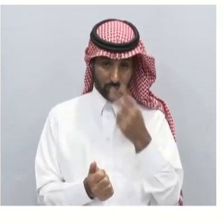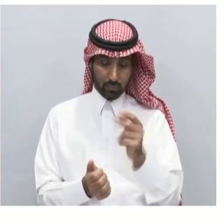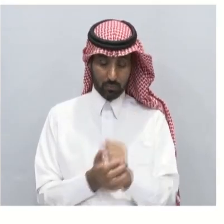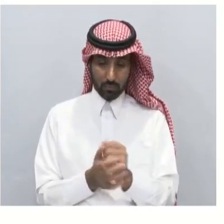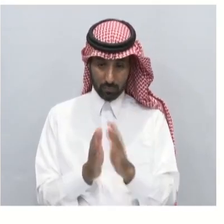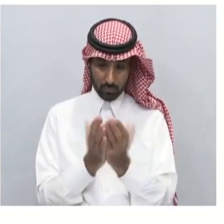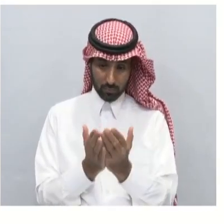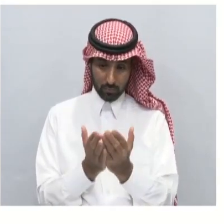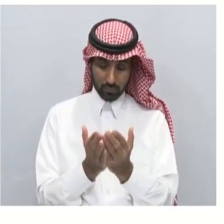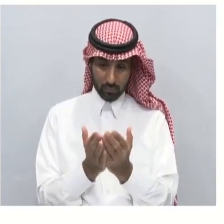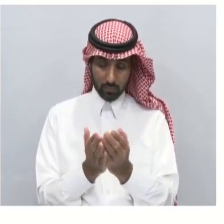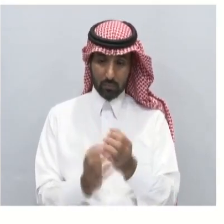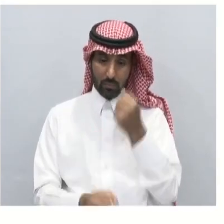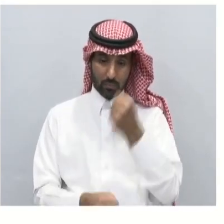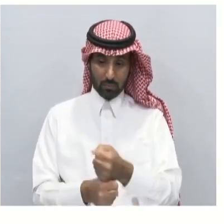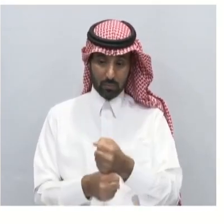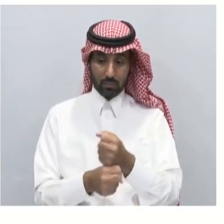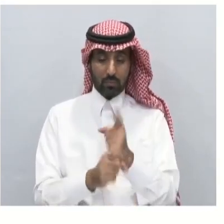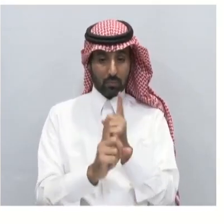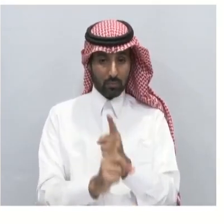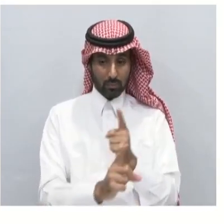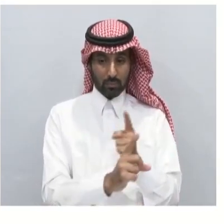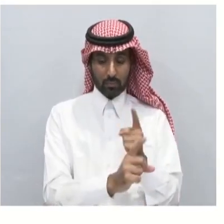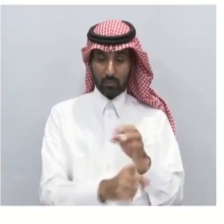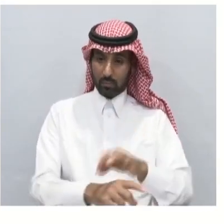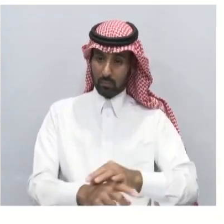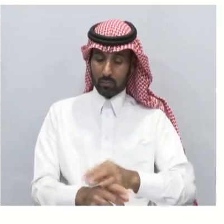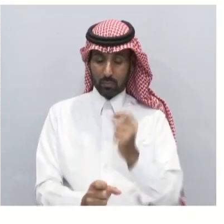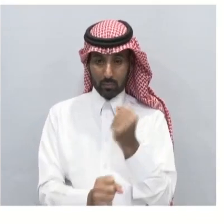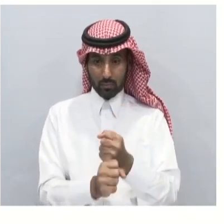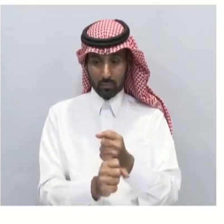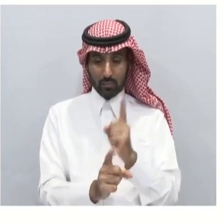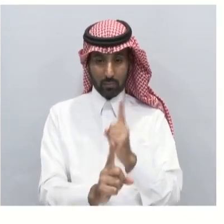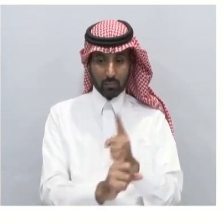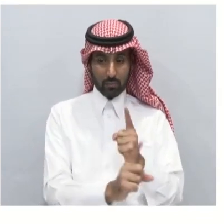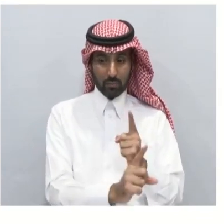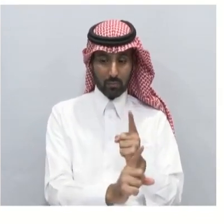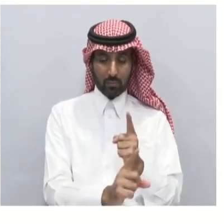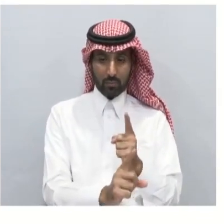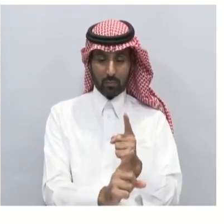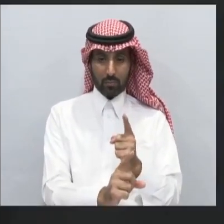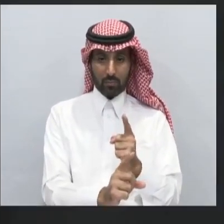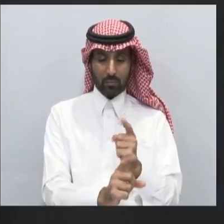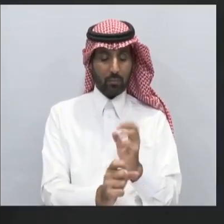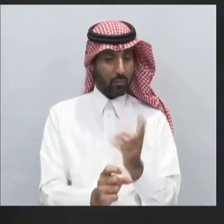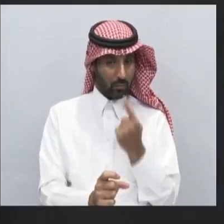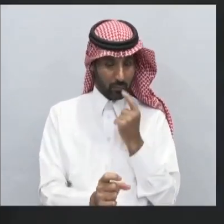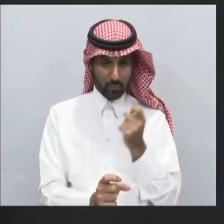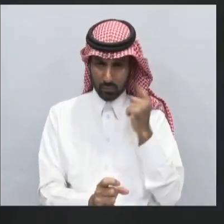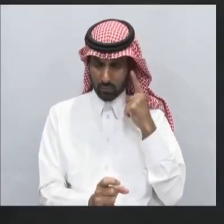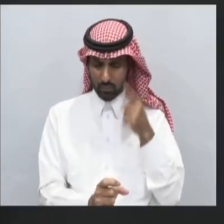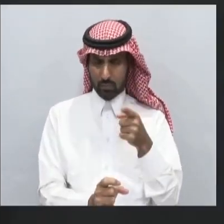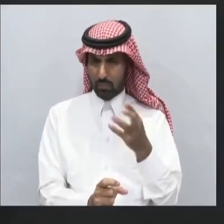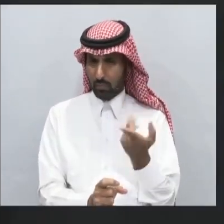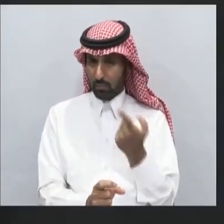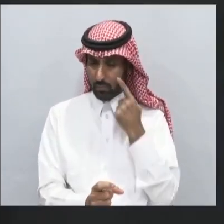our book. Standing in line. People standing in line. Okay? Do you think